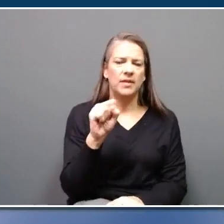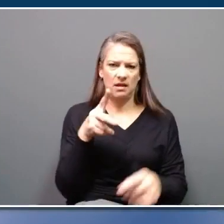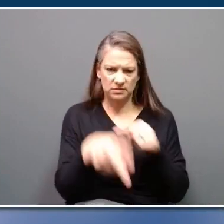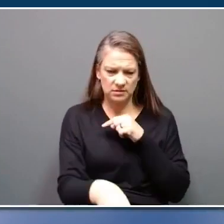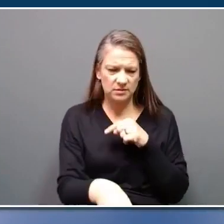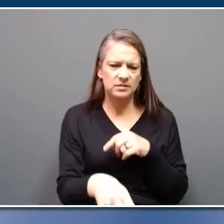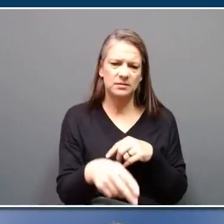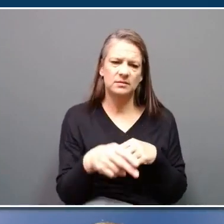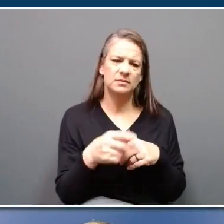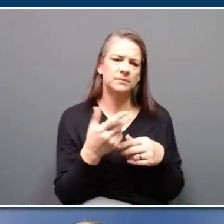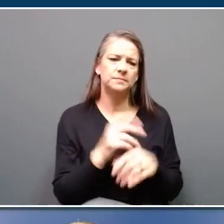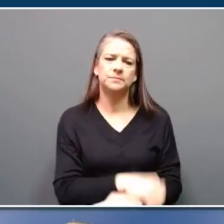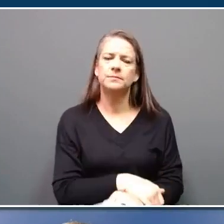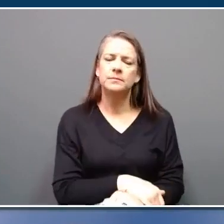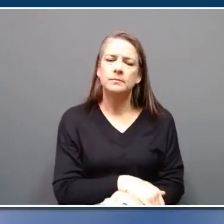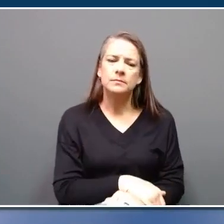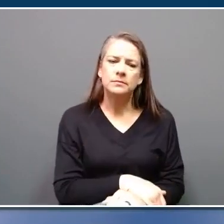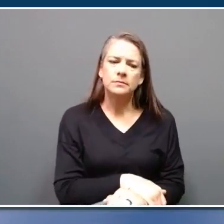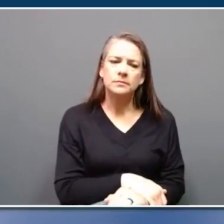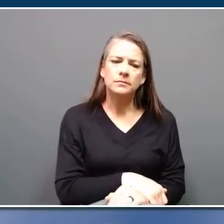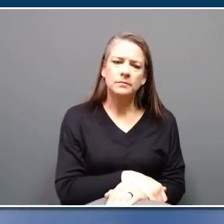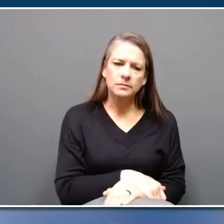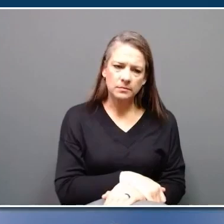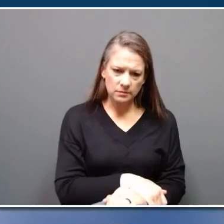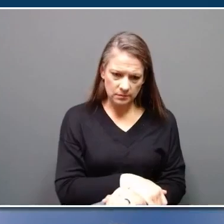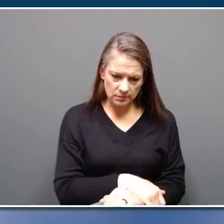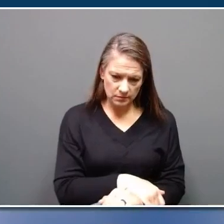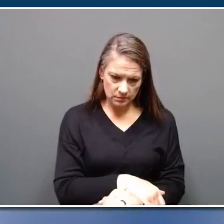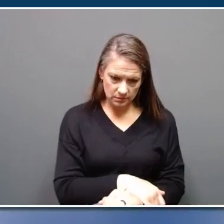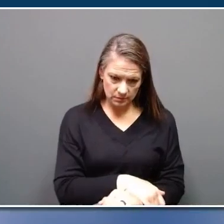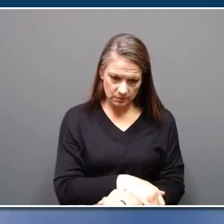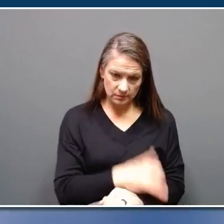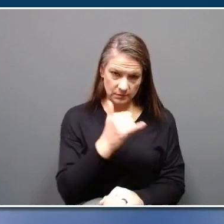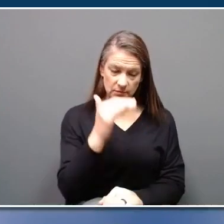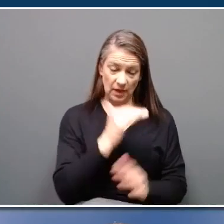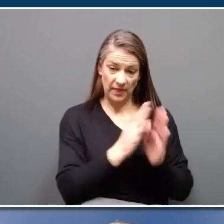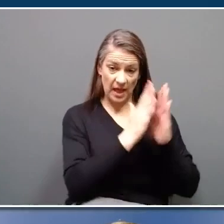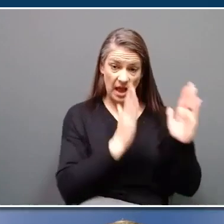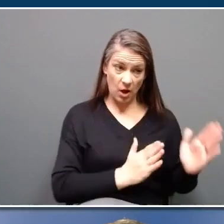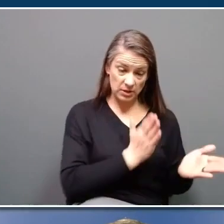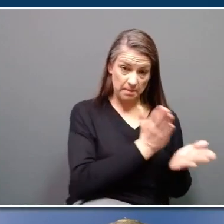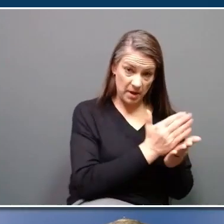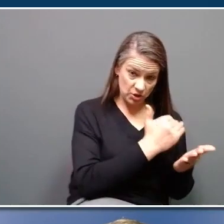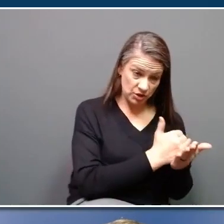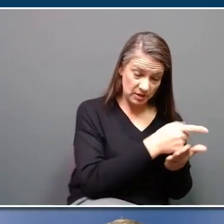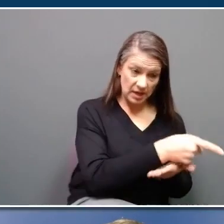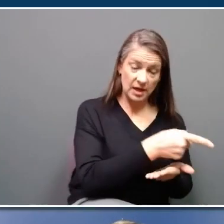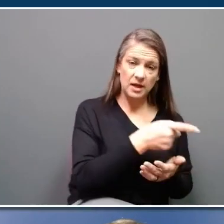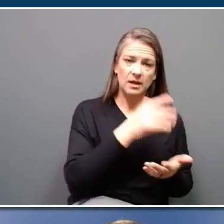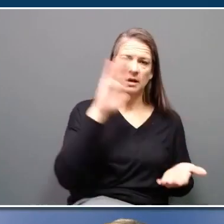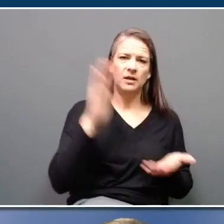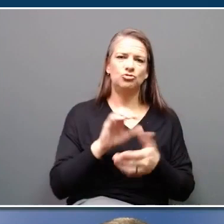budget. Next, the version of the House's budget hinders new job growth, and